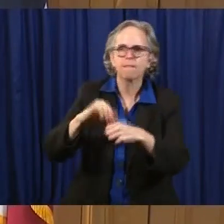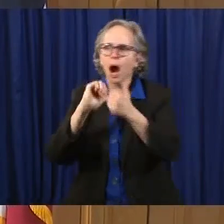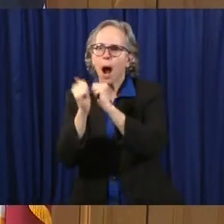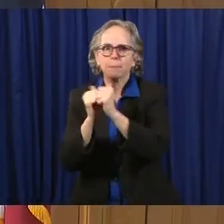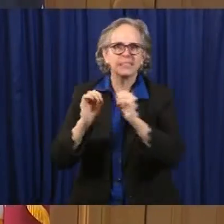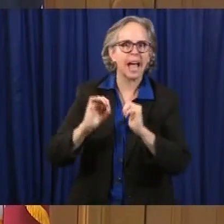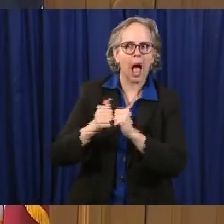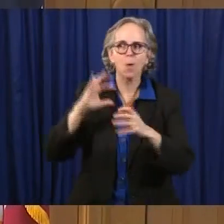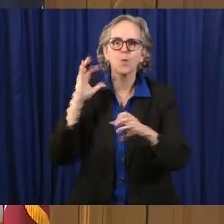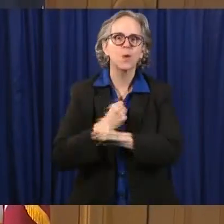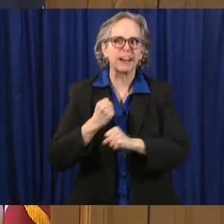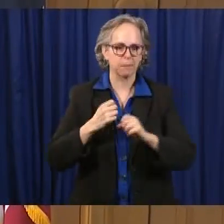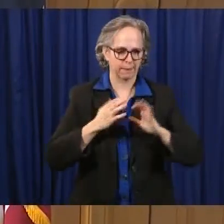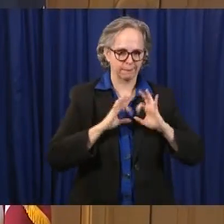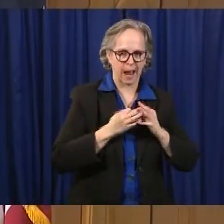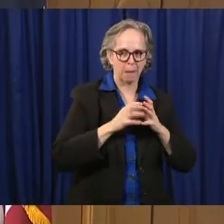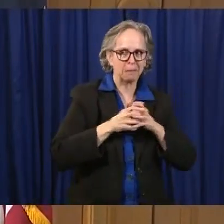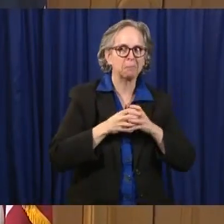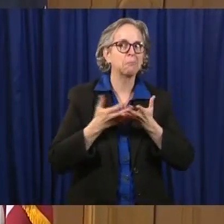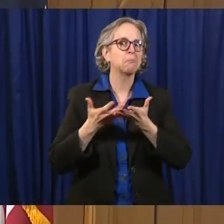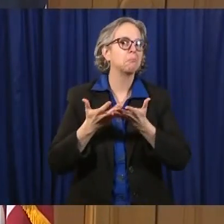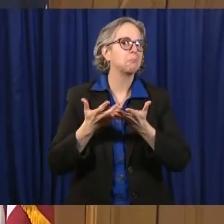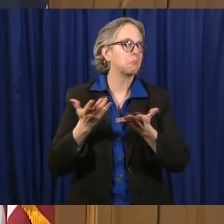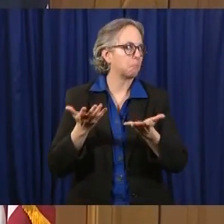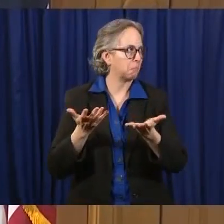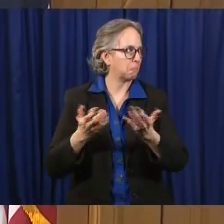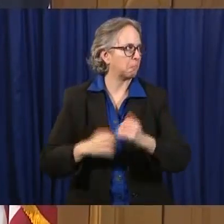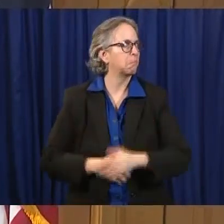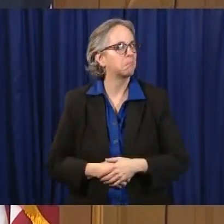Medicaid waivers that we're requesting.